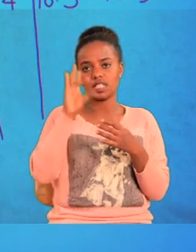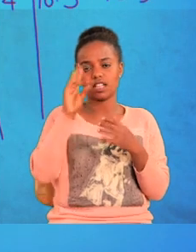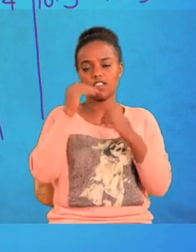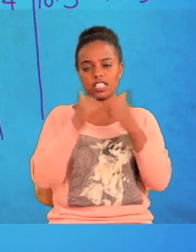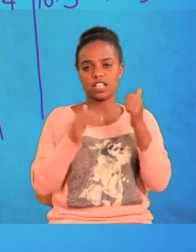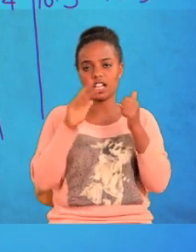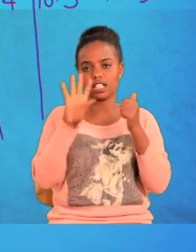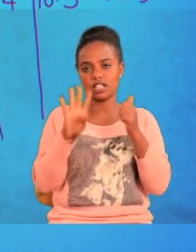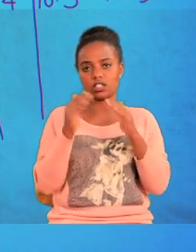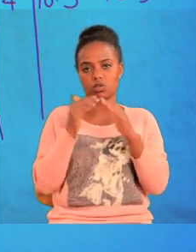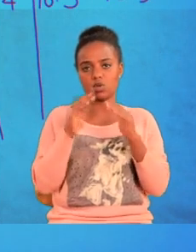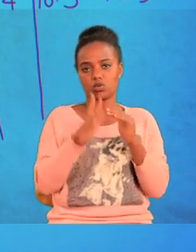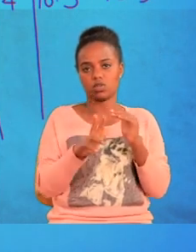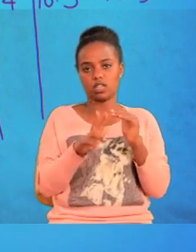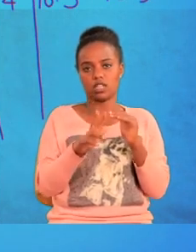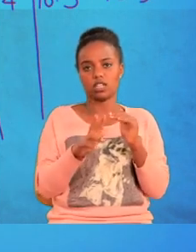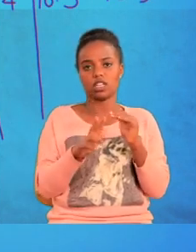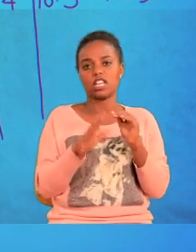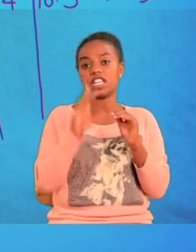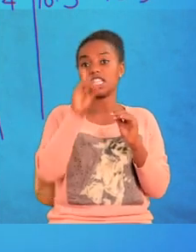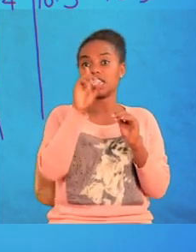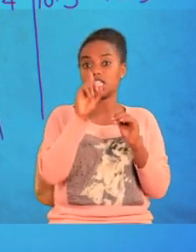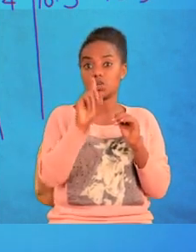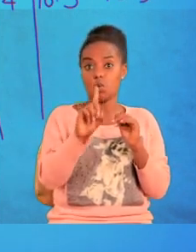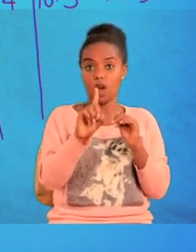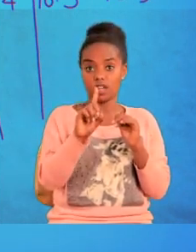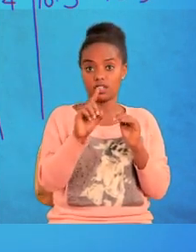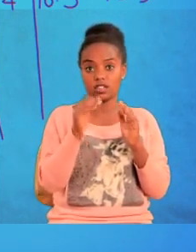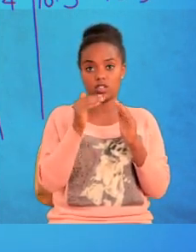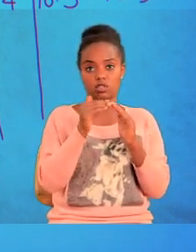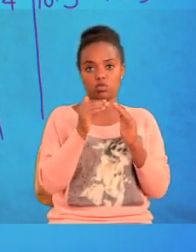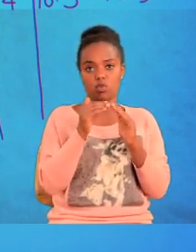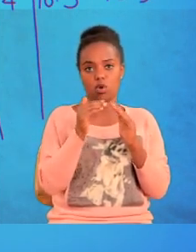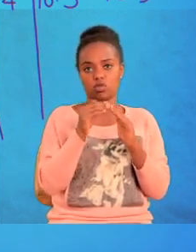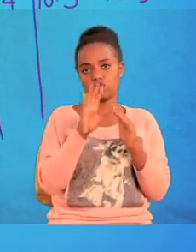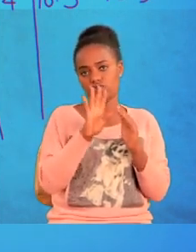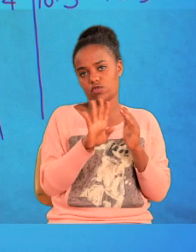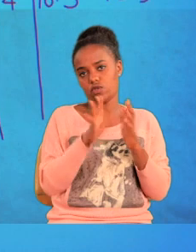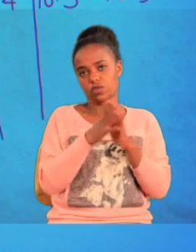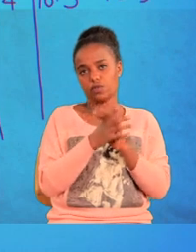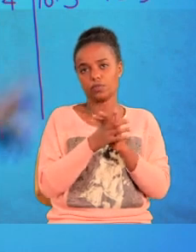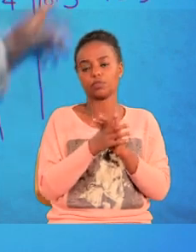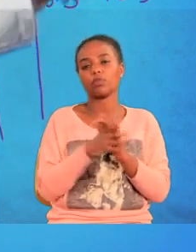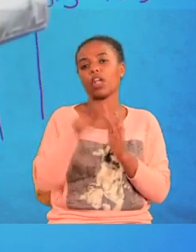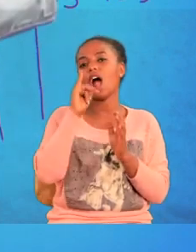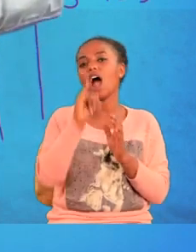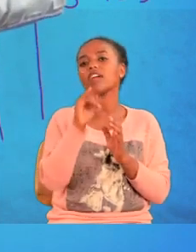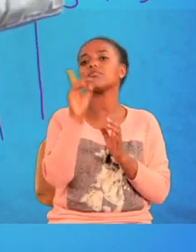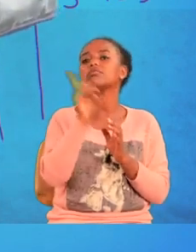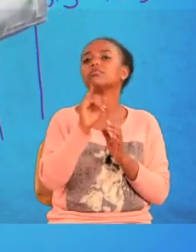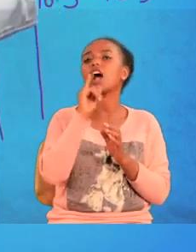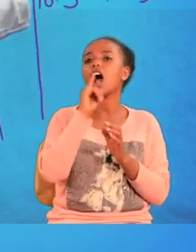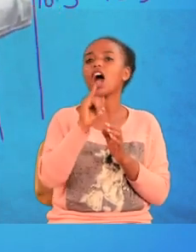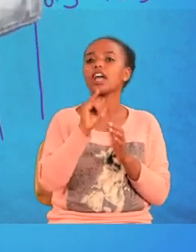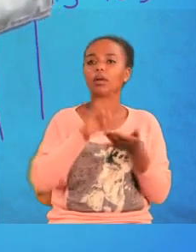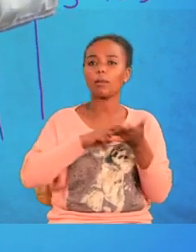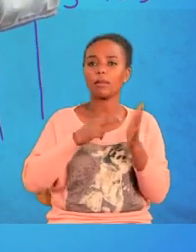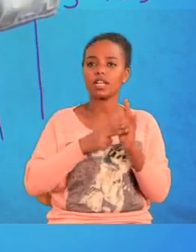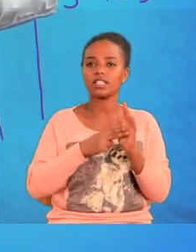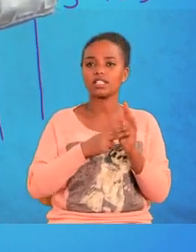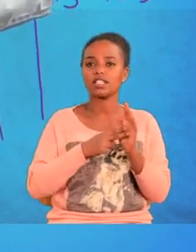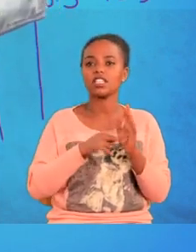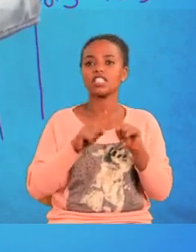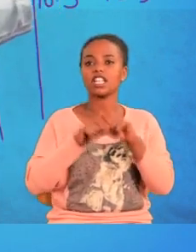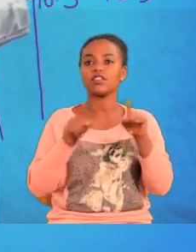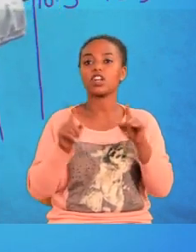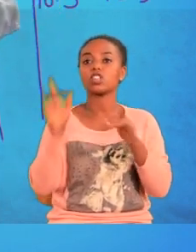D1 is it is 4. I is it is the difference between upper